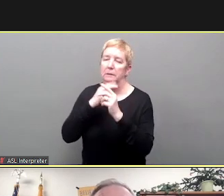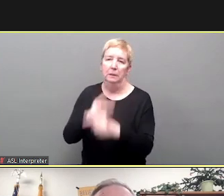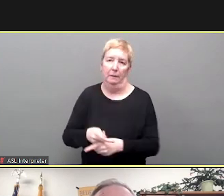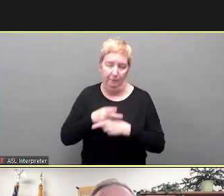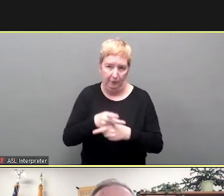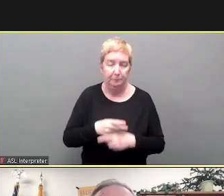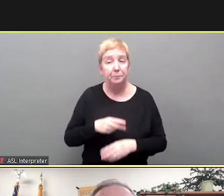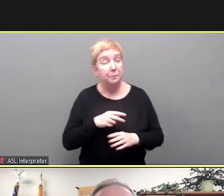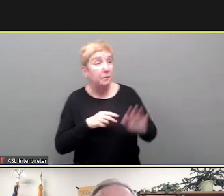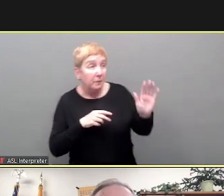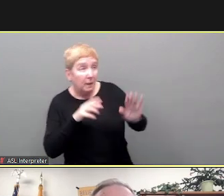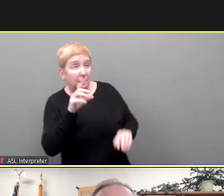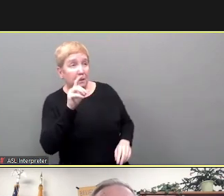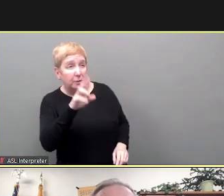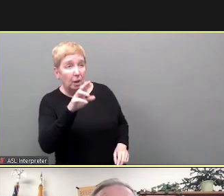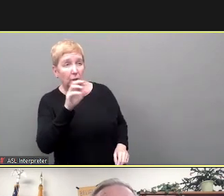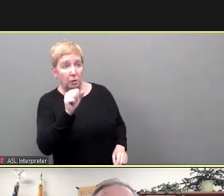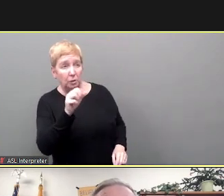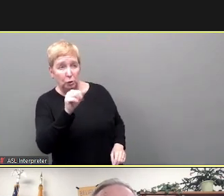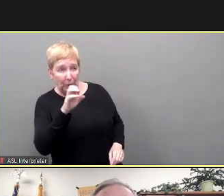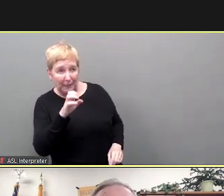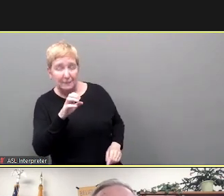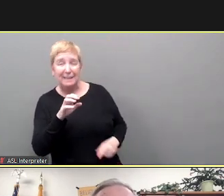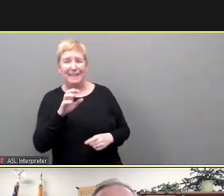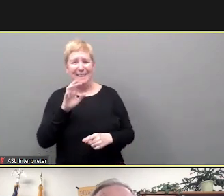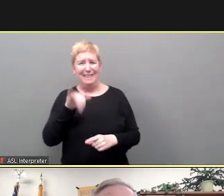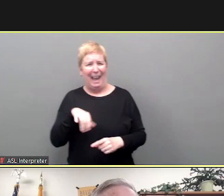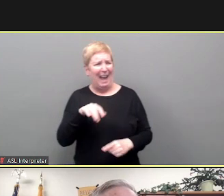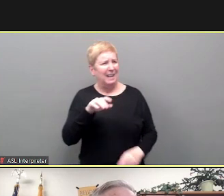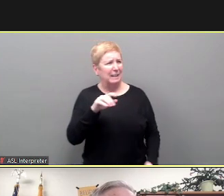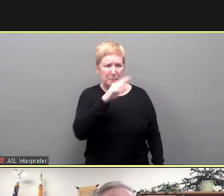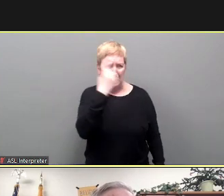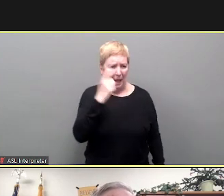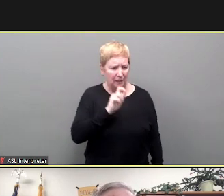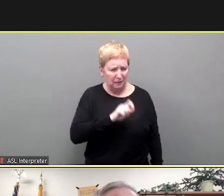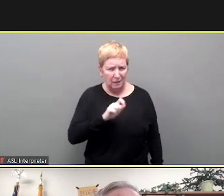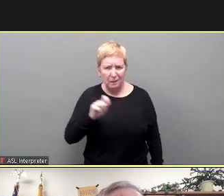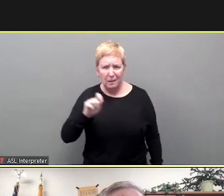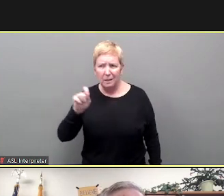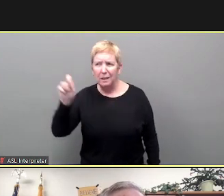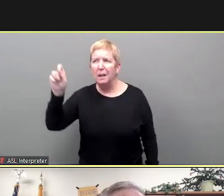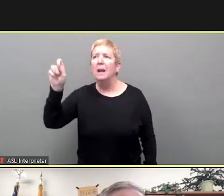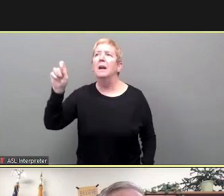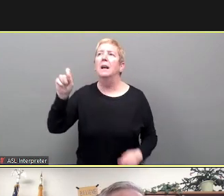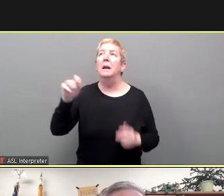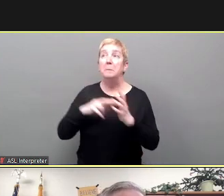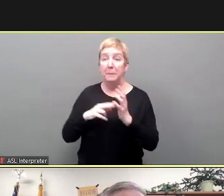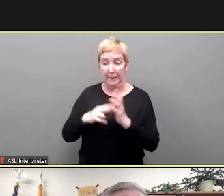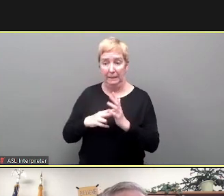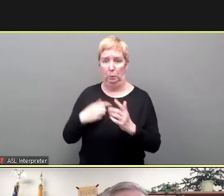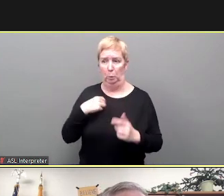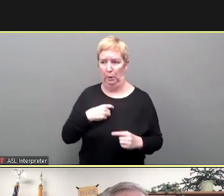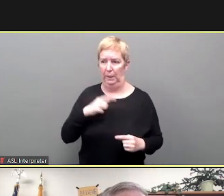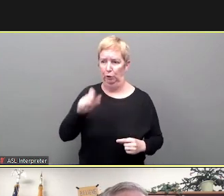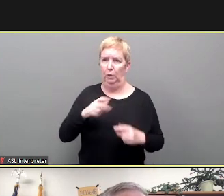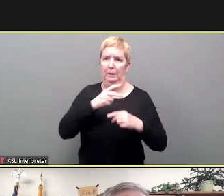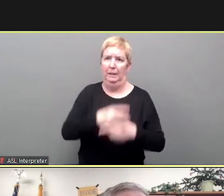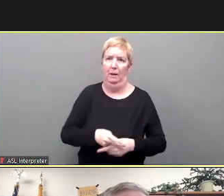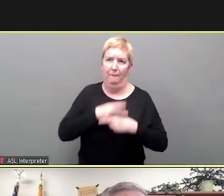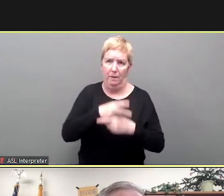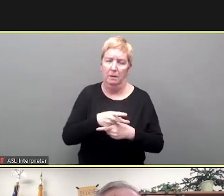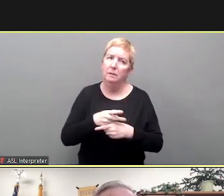I may, that dotted black line, thank you so much for sharing that. And you saying that tells us how cautious we should be. But I think it's